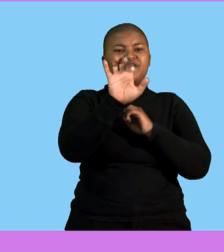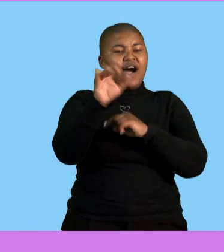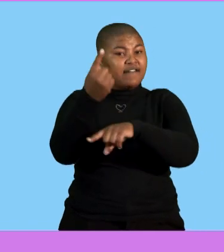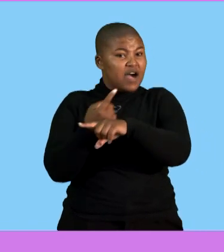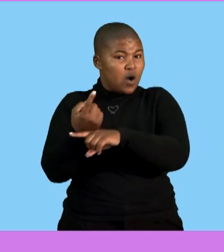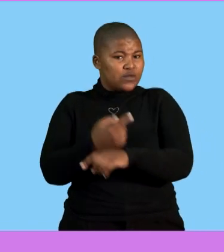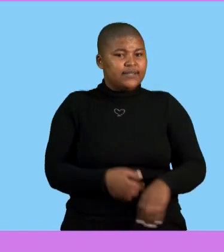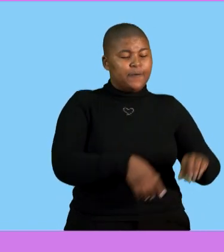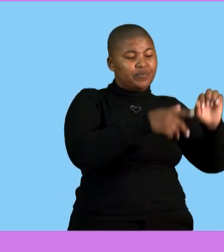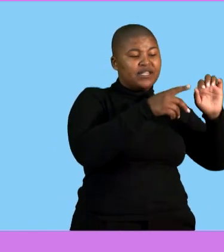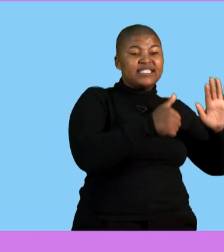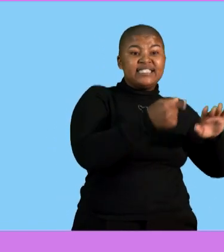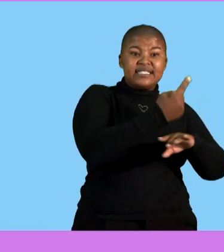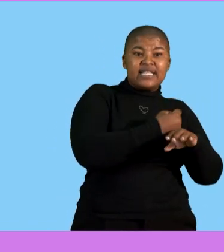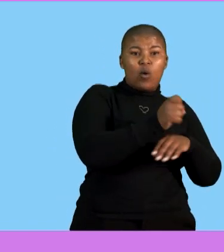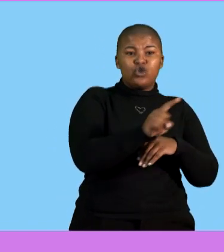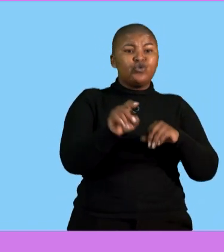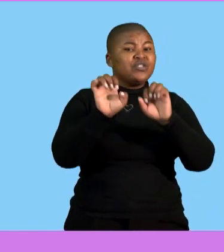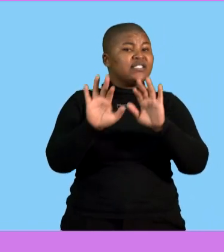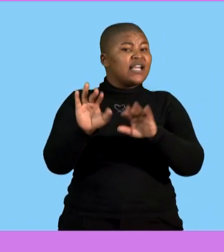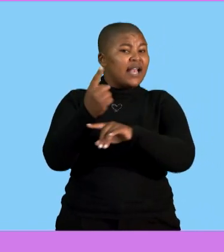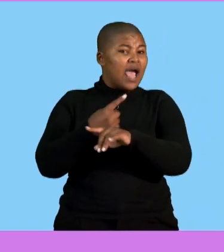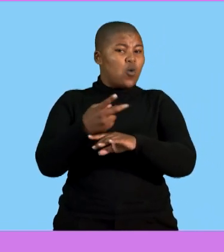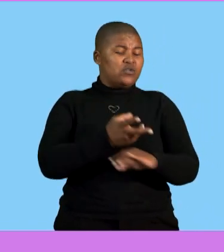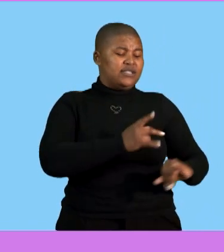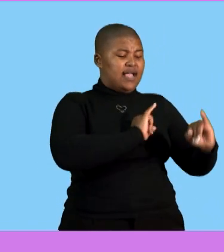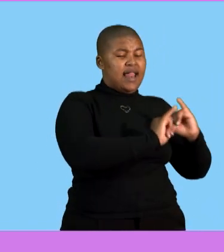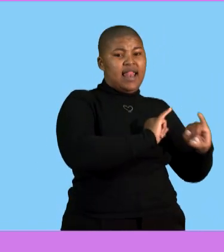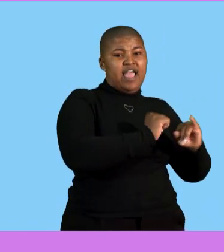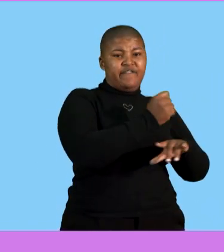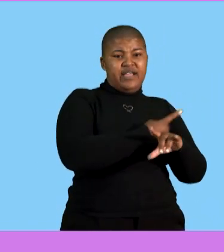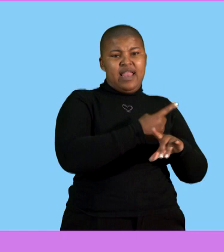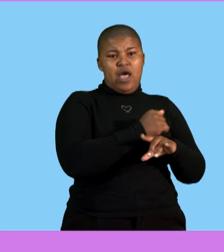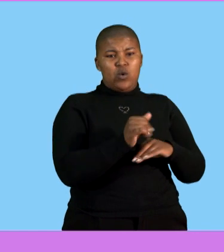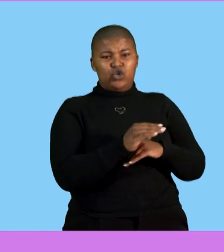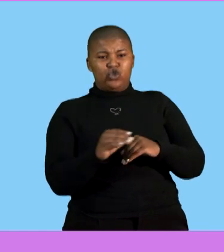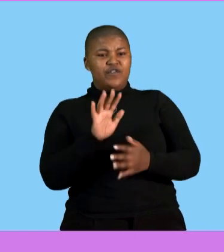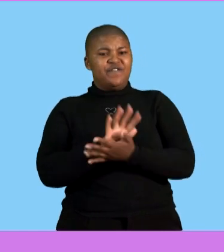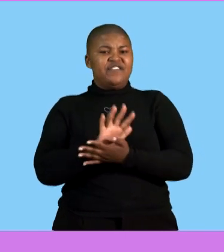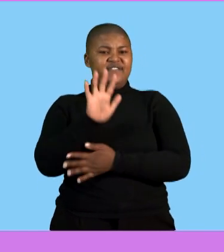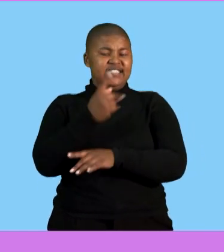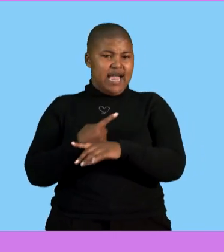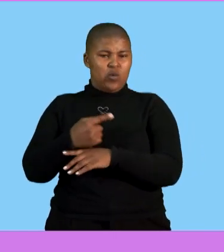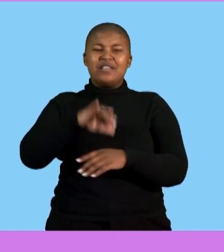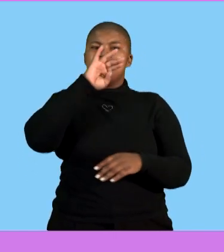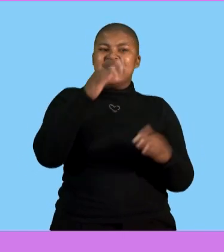and 11 to 15 hours. So it's a sliding scale because it starts and ends somewhere,